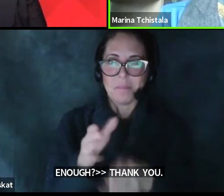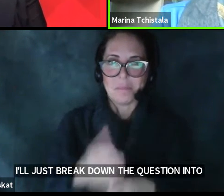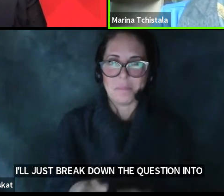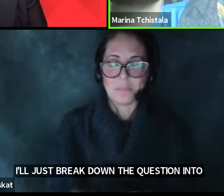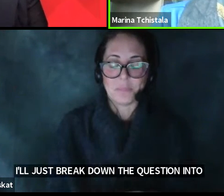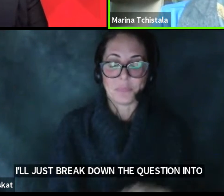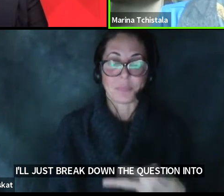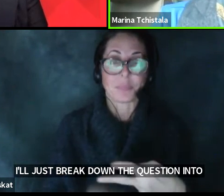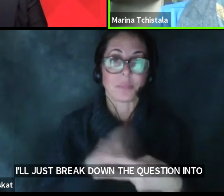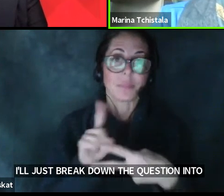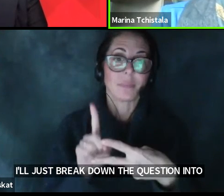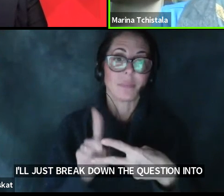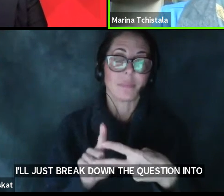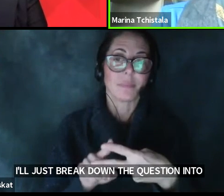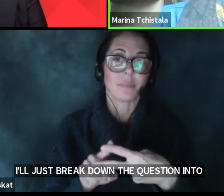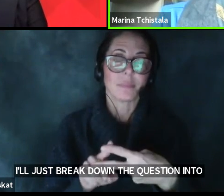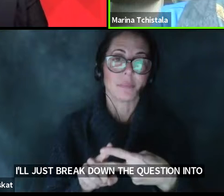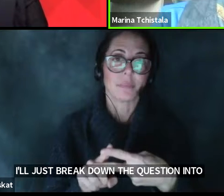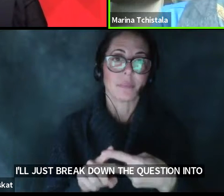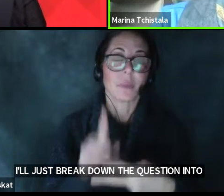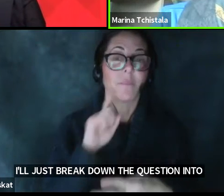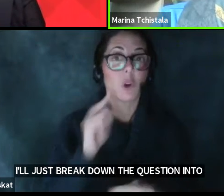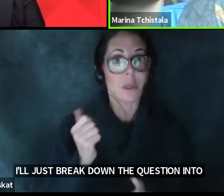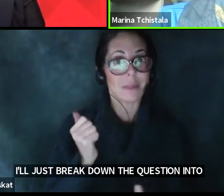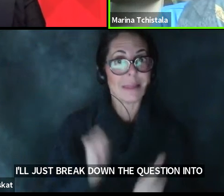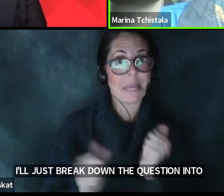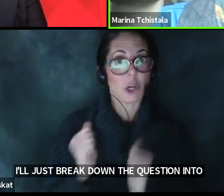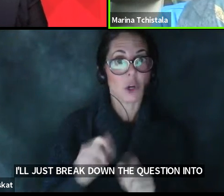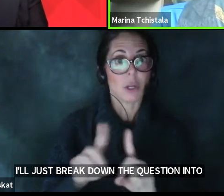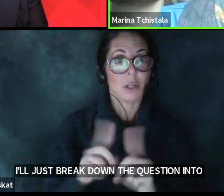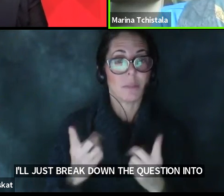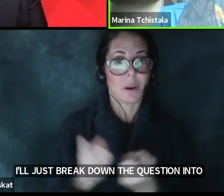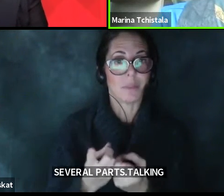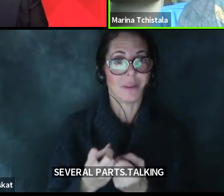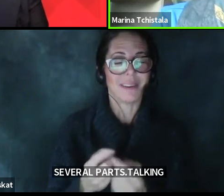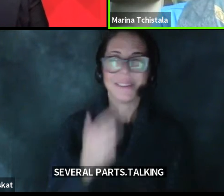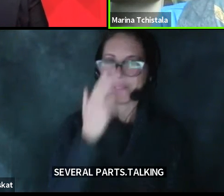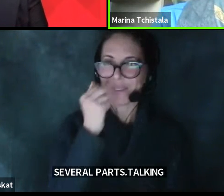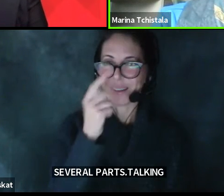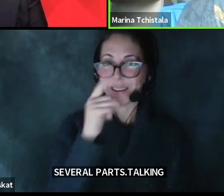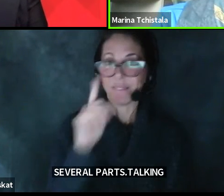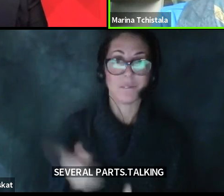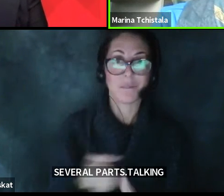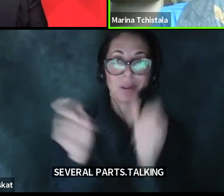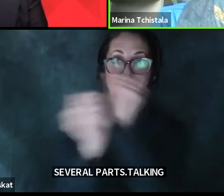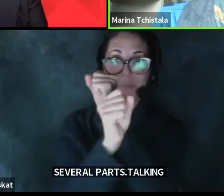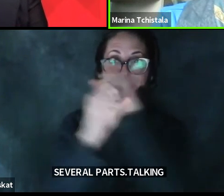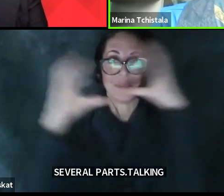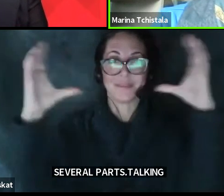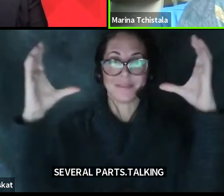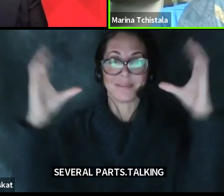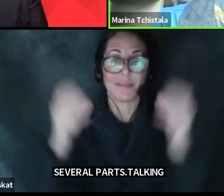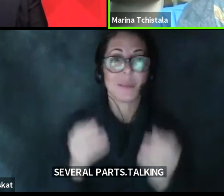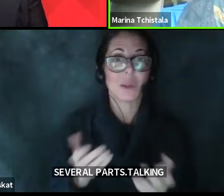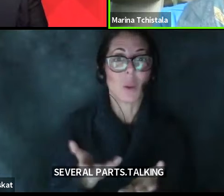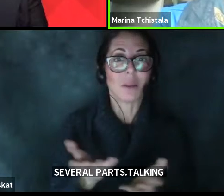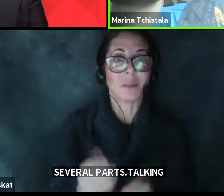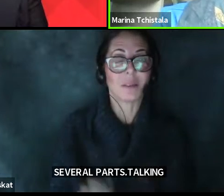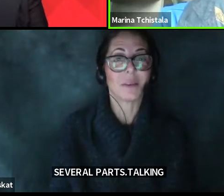about theater, first thing which comes to my mind about